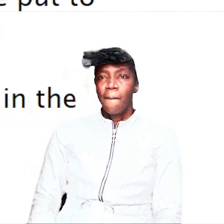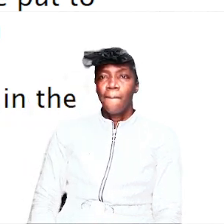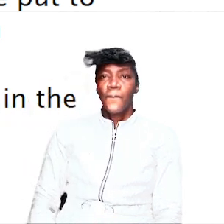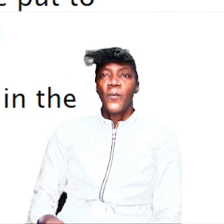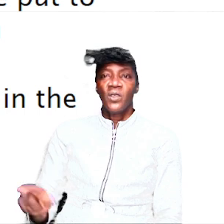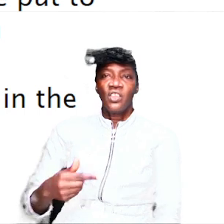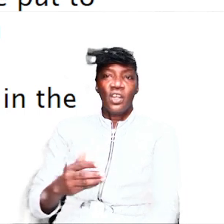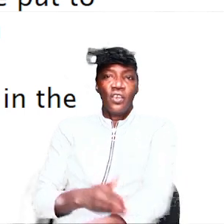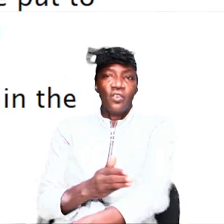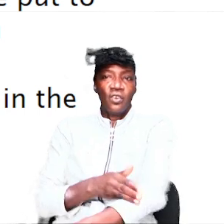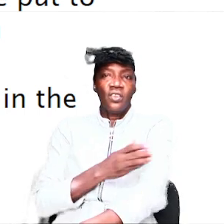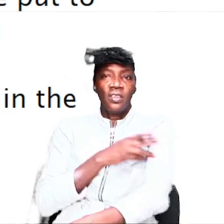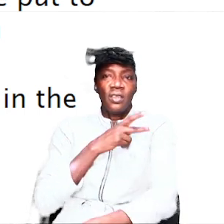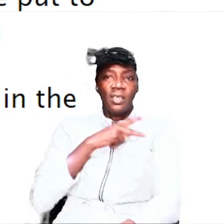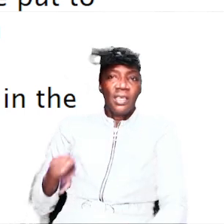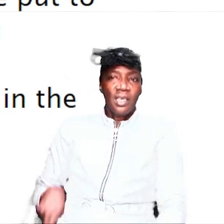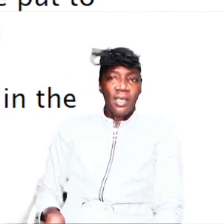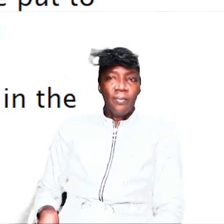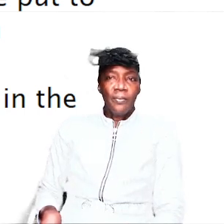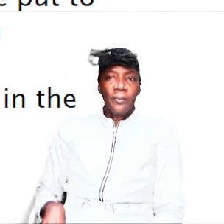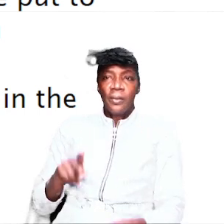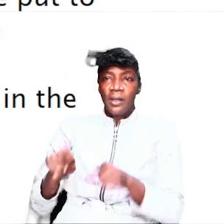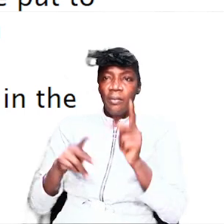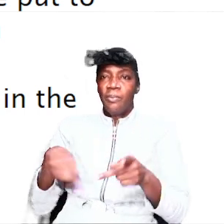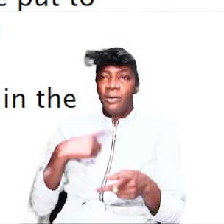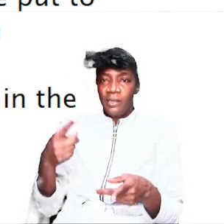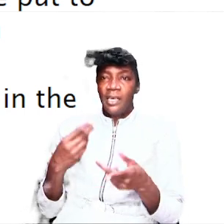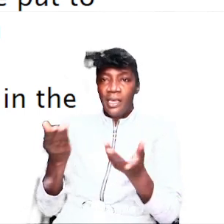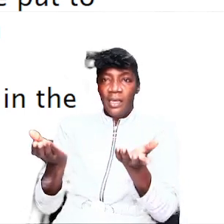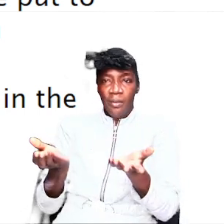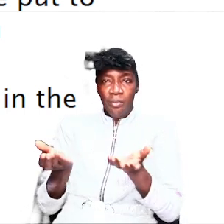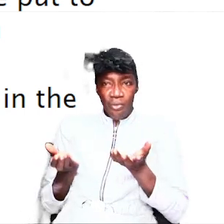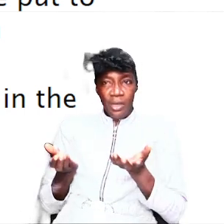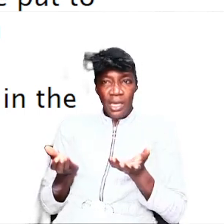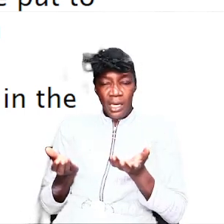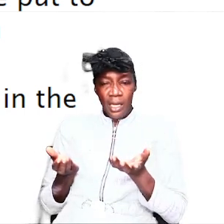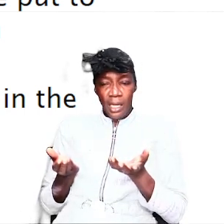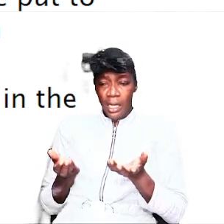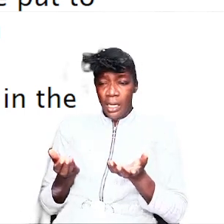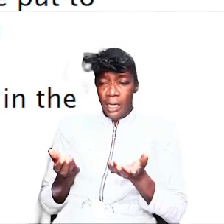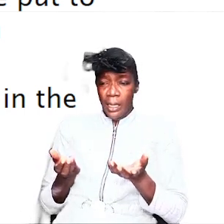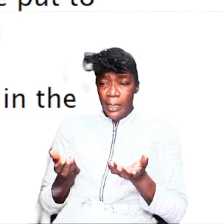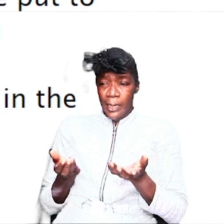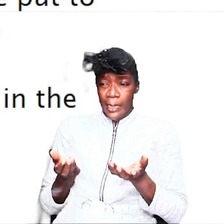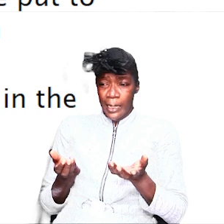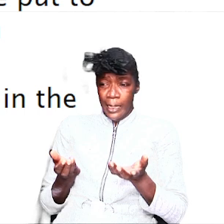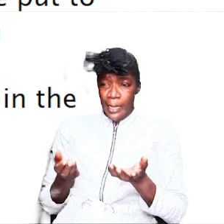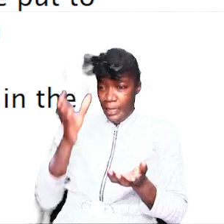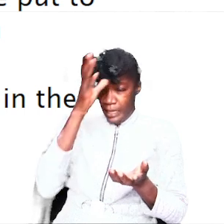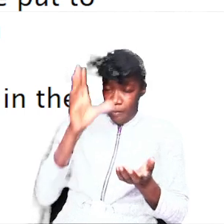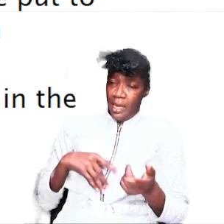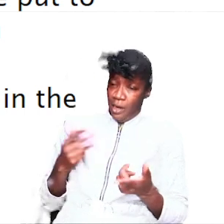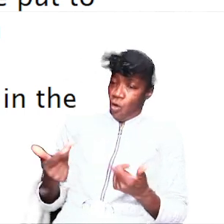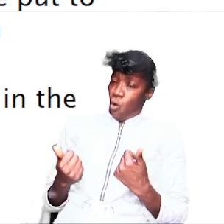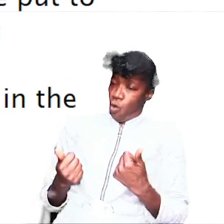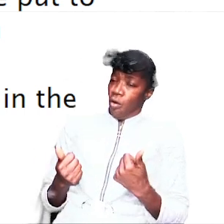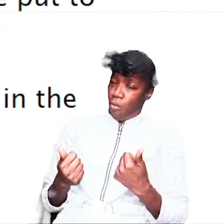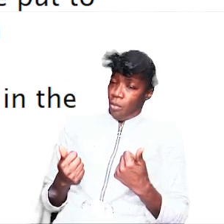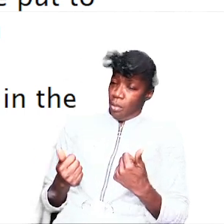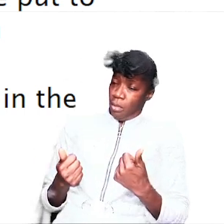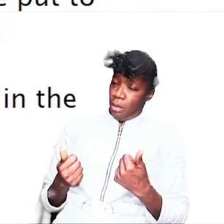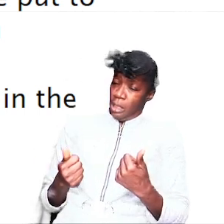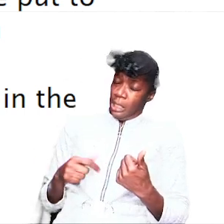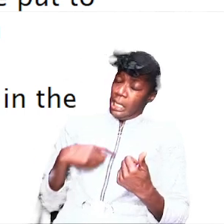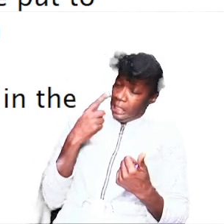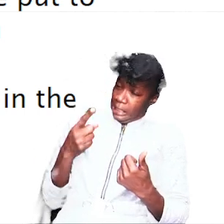victory, the people said unto Samuel, you know, bring those men come, the children of Belial, that says, shall